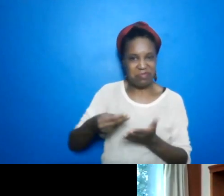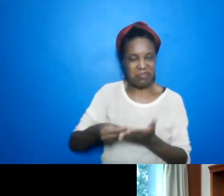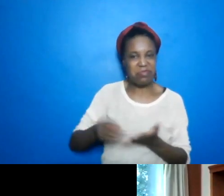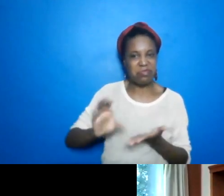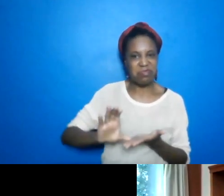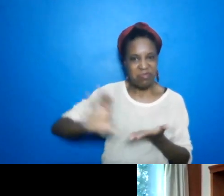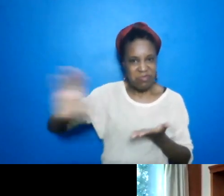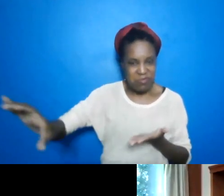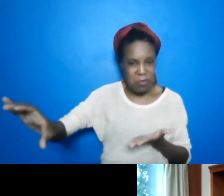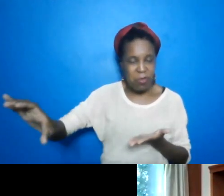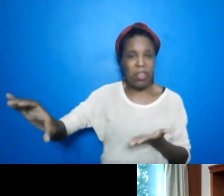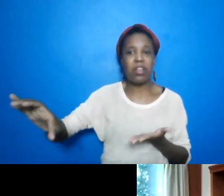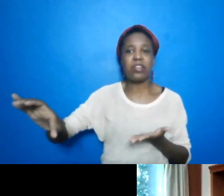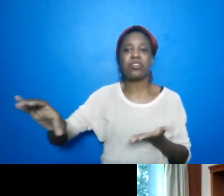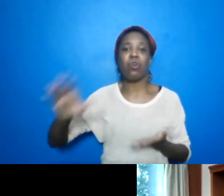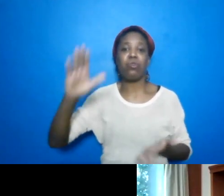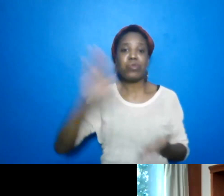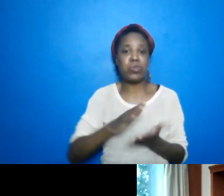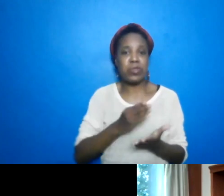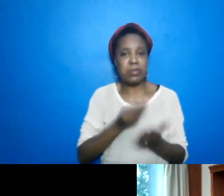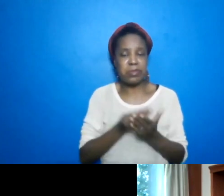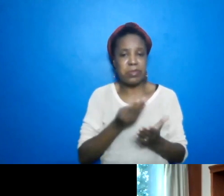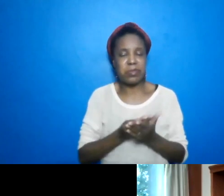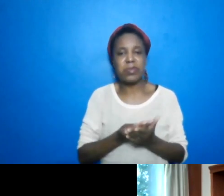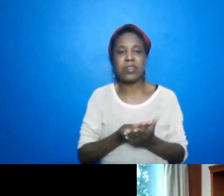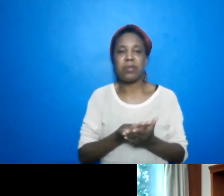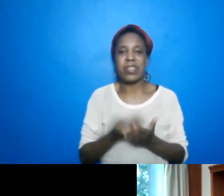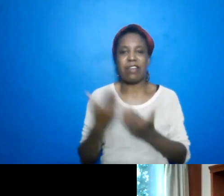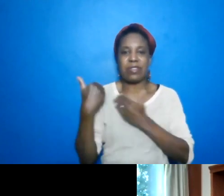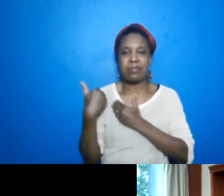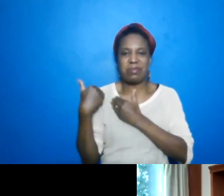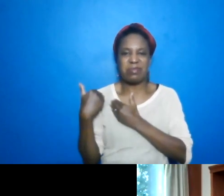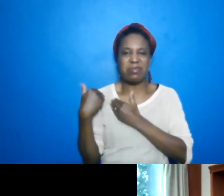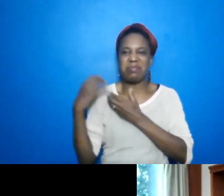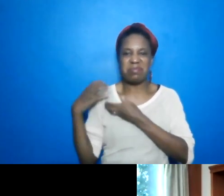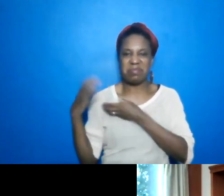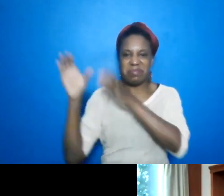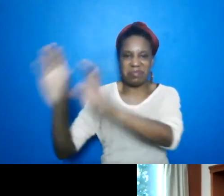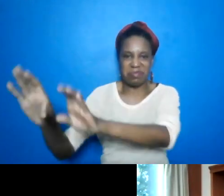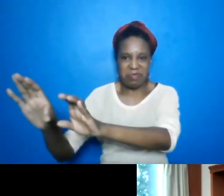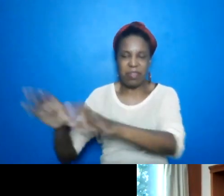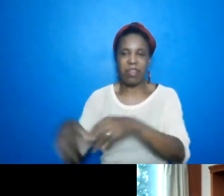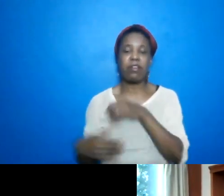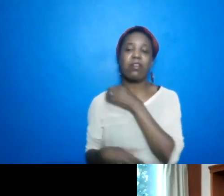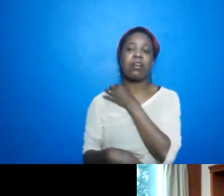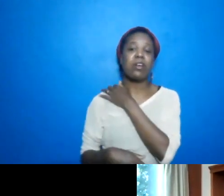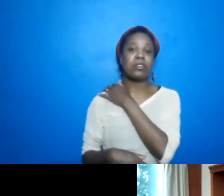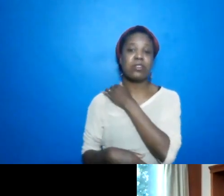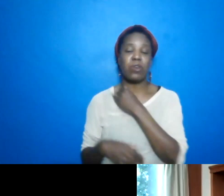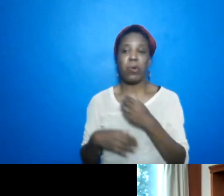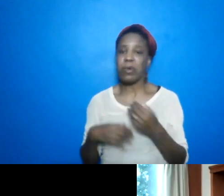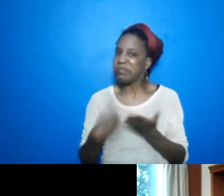and engagement, and they still get together from time to time. So they had a similar conversation after I had pulled out. They had a similar